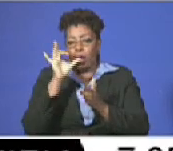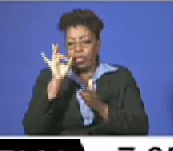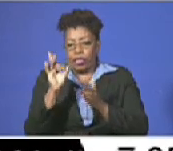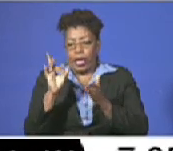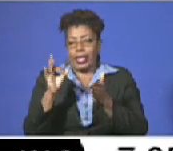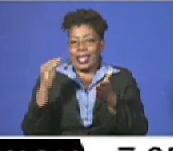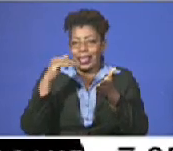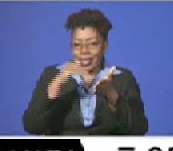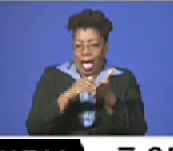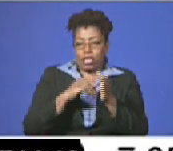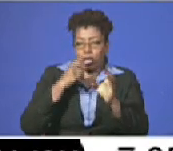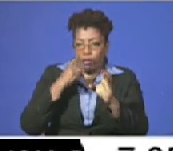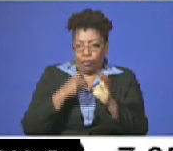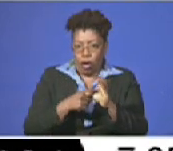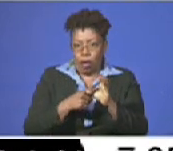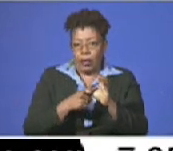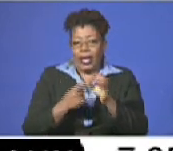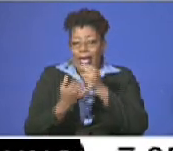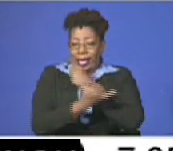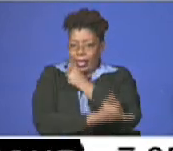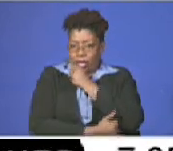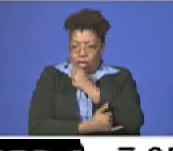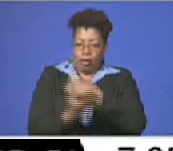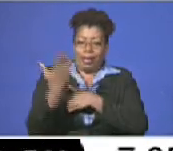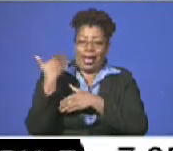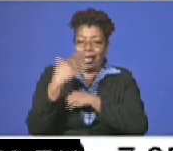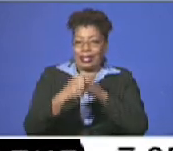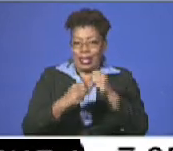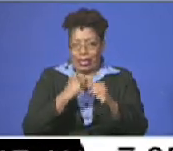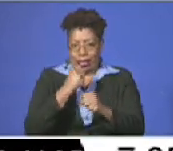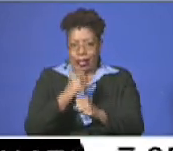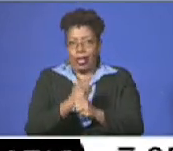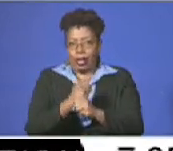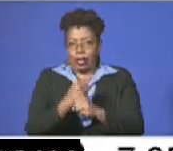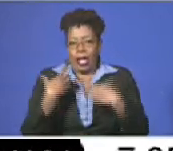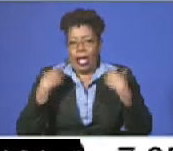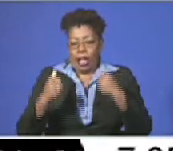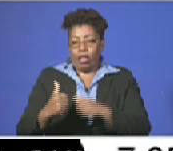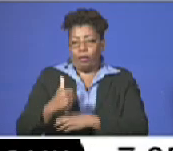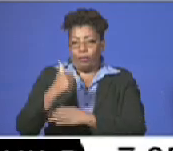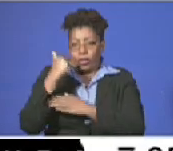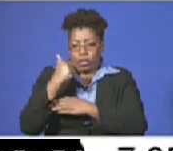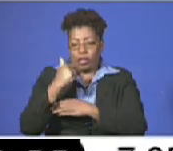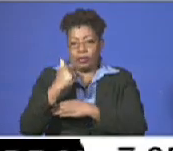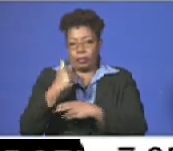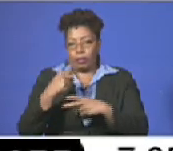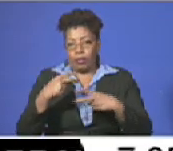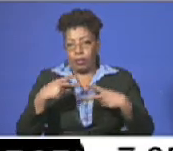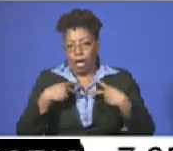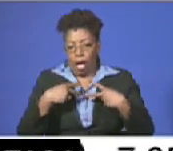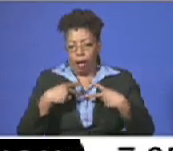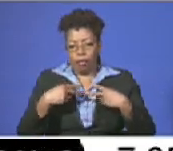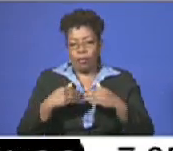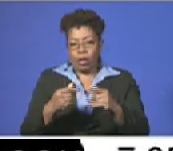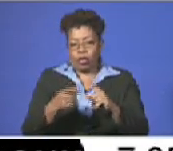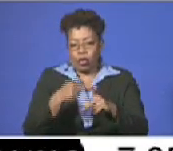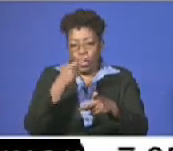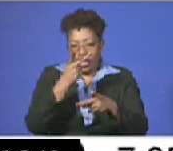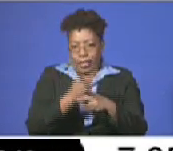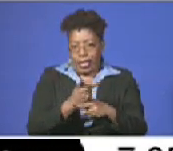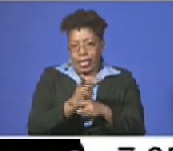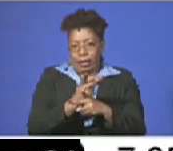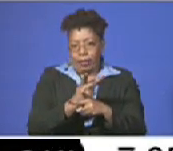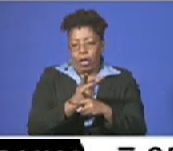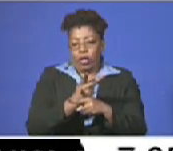confirmed COVID-19 cases in the country since last year, March. Health officials have activated a multi-pronged approach to keep numbers